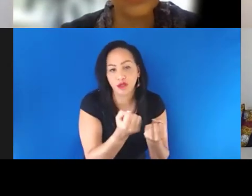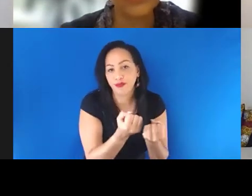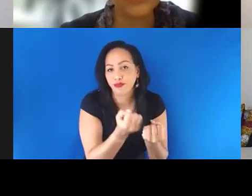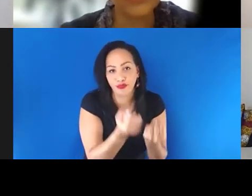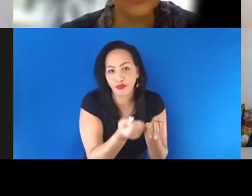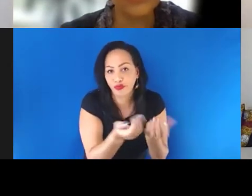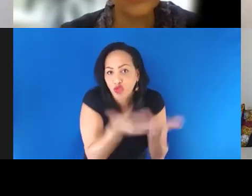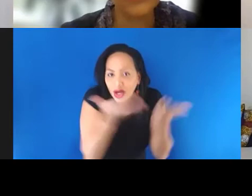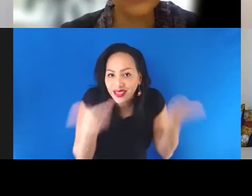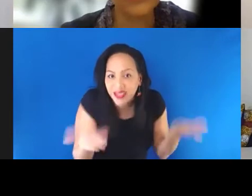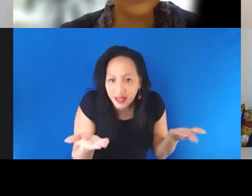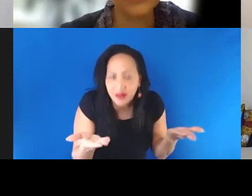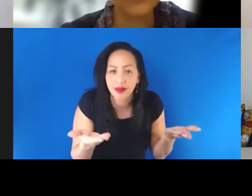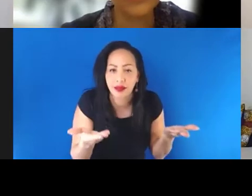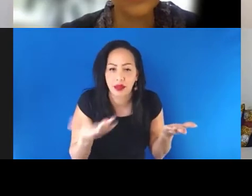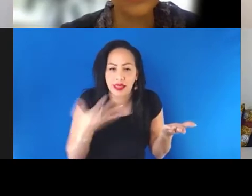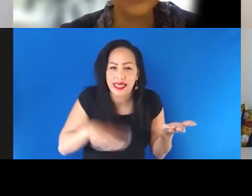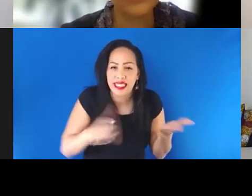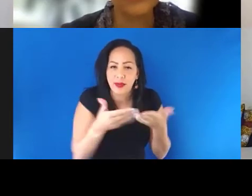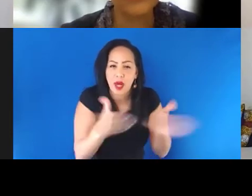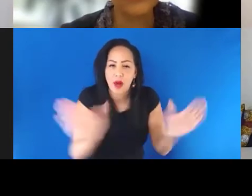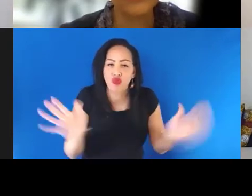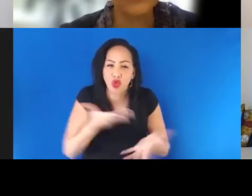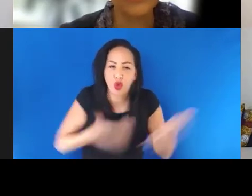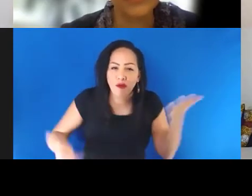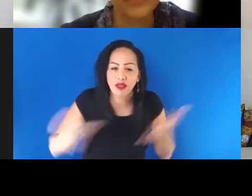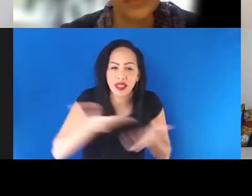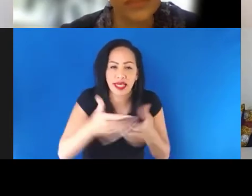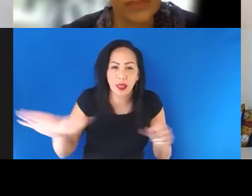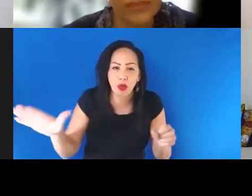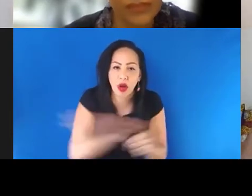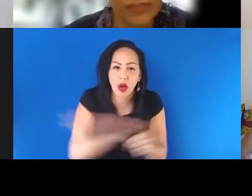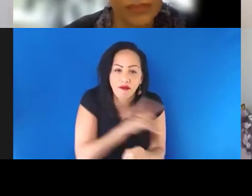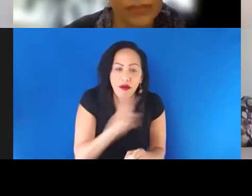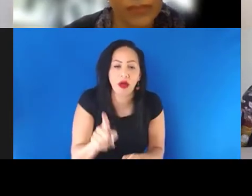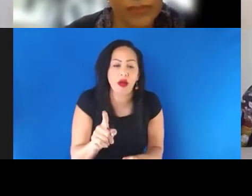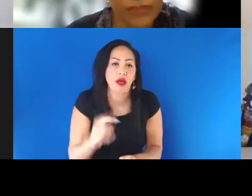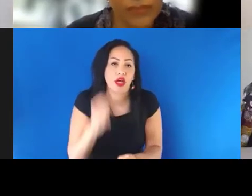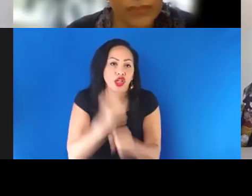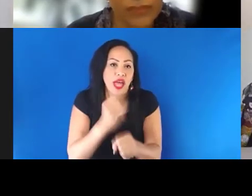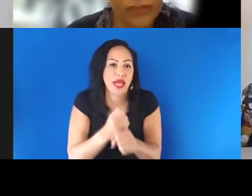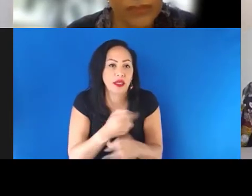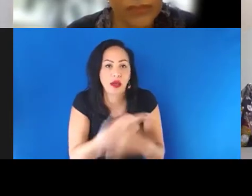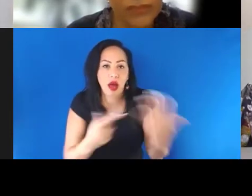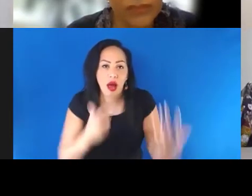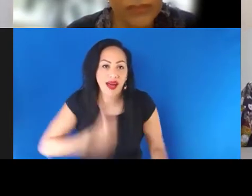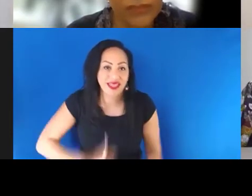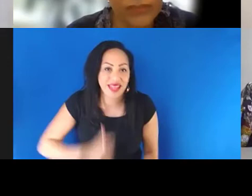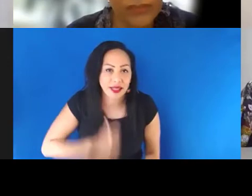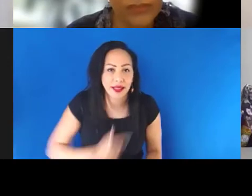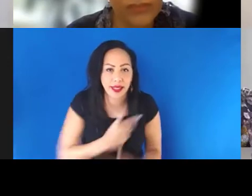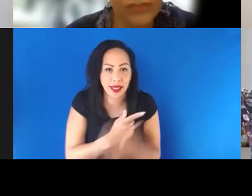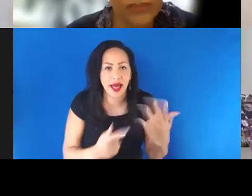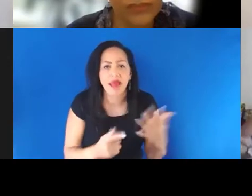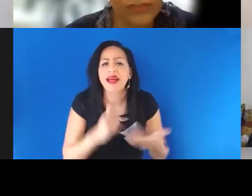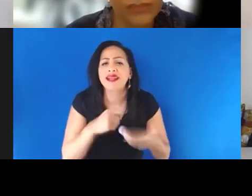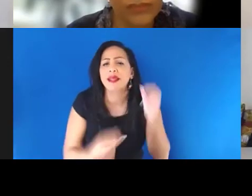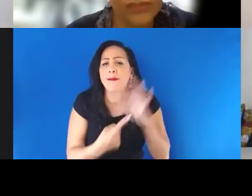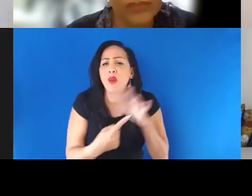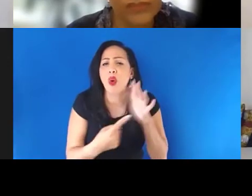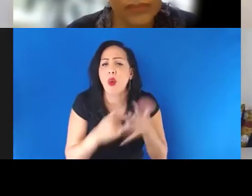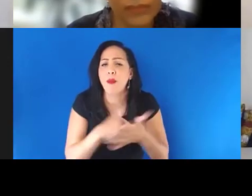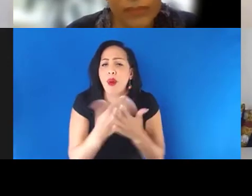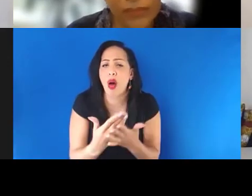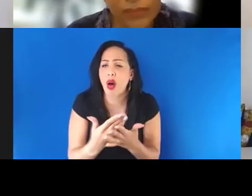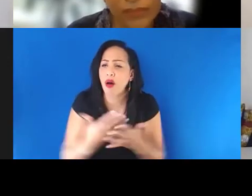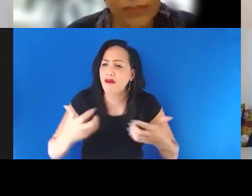of sexuality and gender identity, and to think about power in those terms, I think is going to be a really important part of how we come up